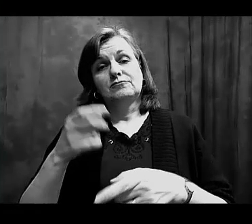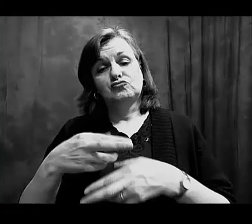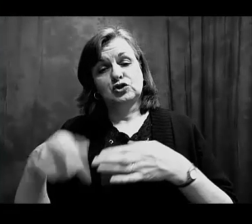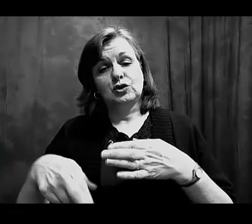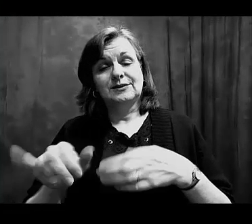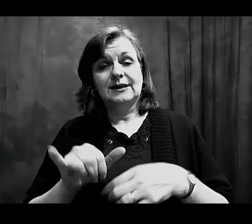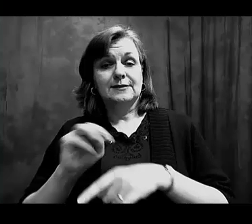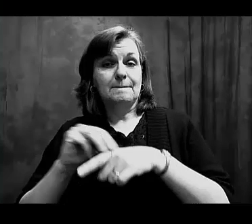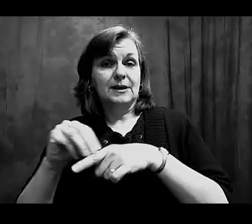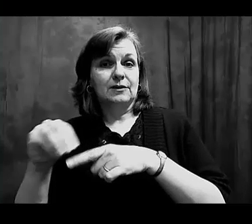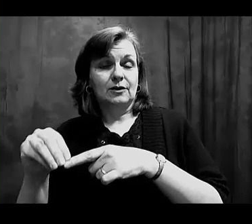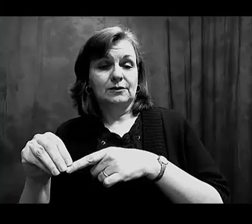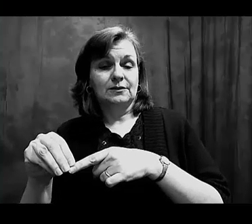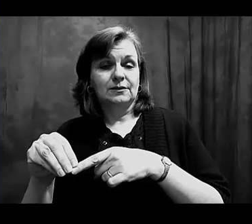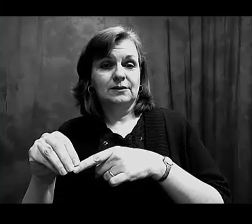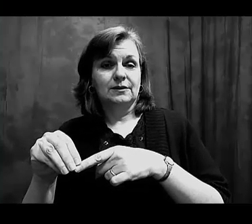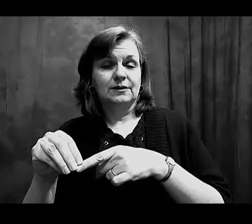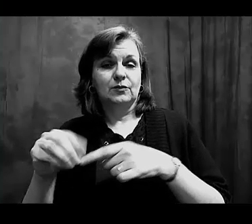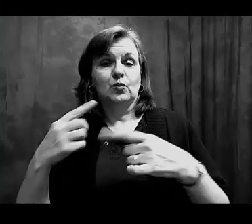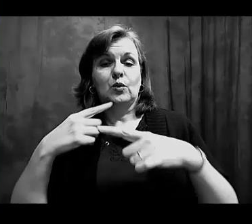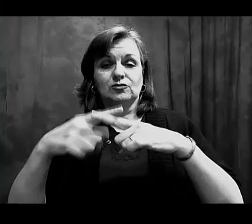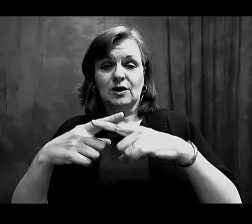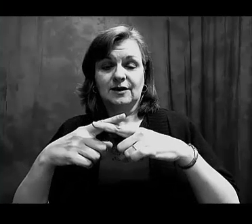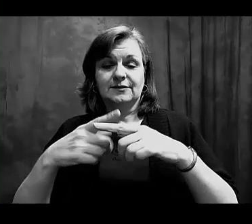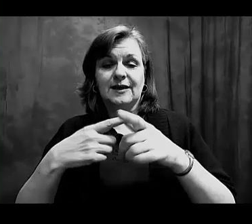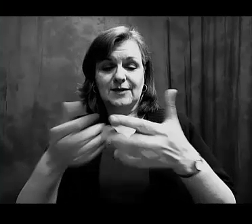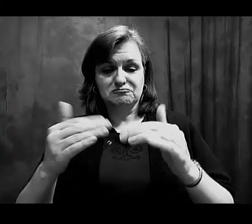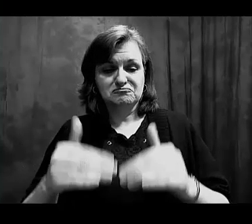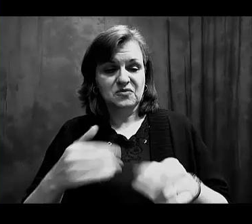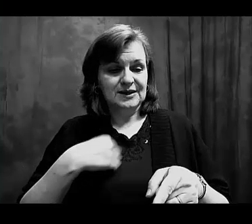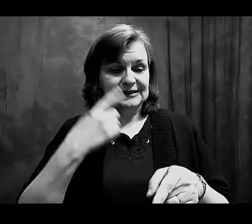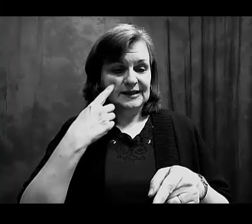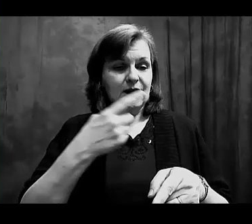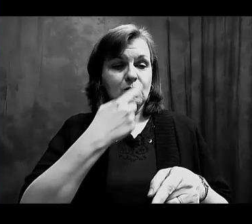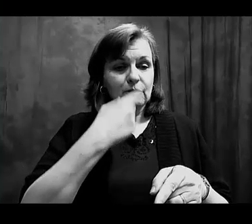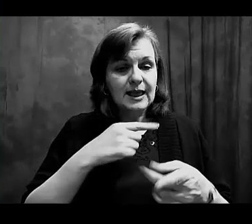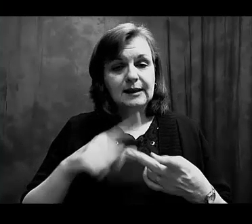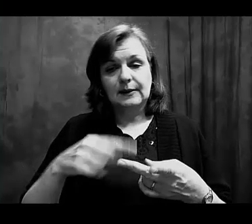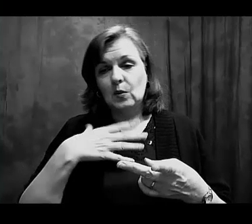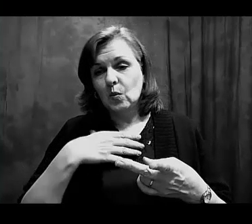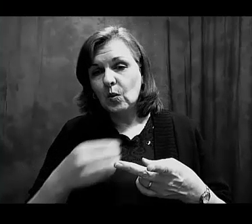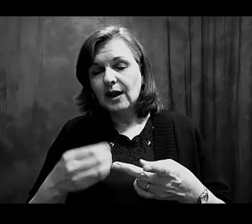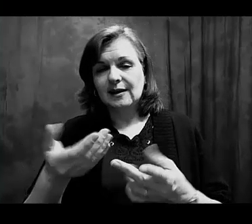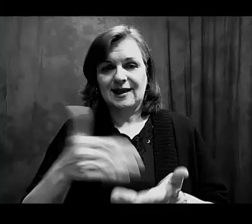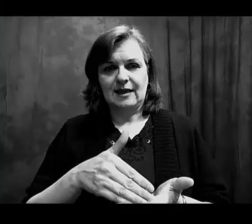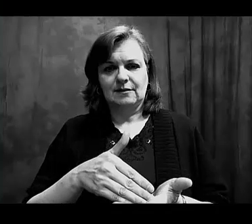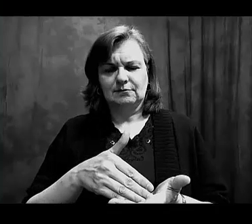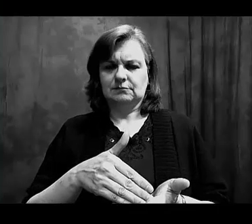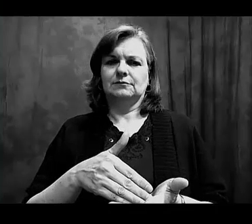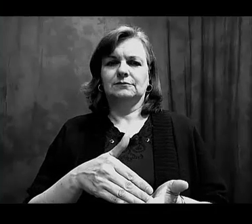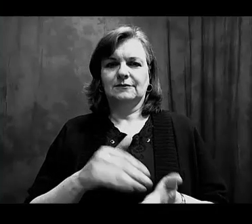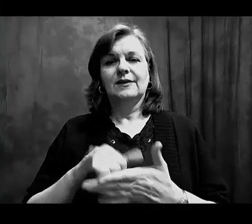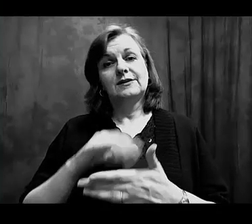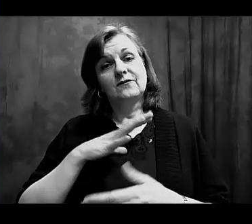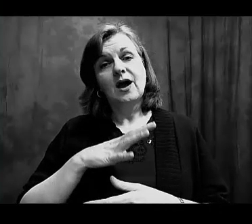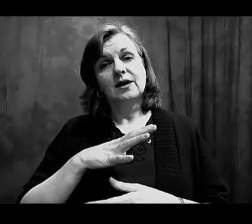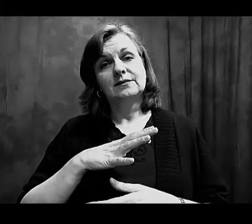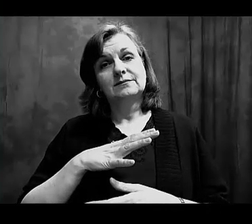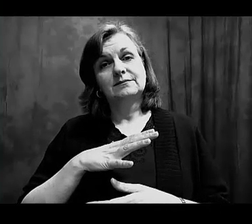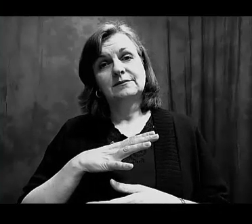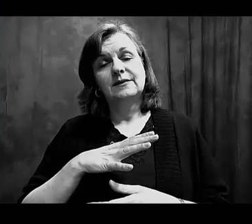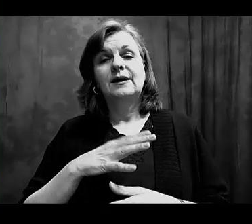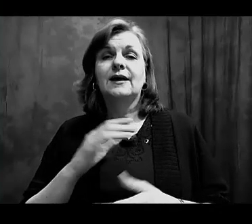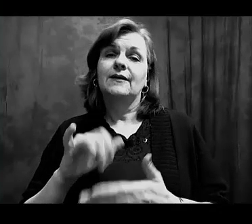don't. We have the same issue Mendel used to have. We're getting red again, we're getting white again, we're getting